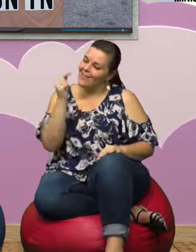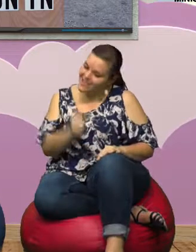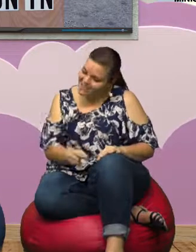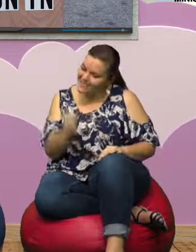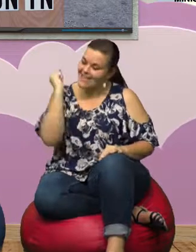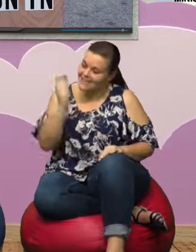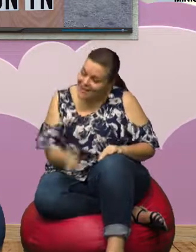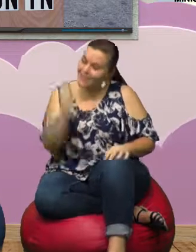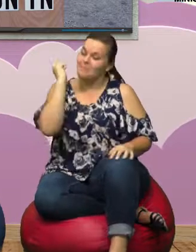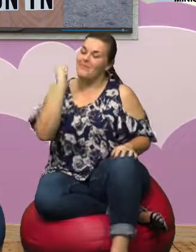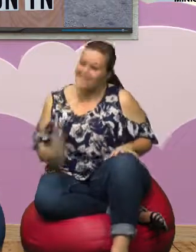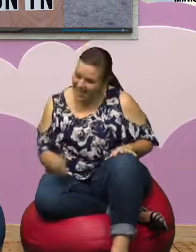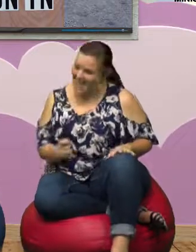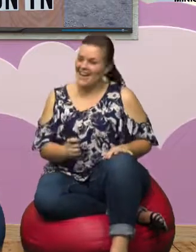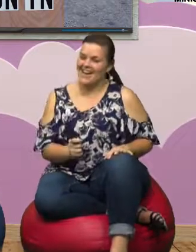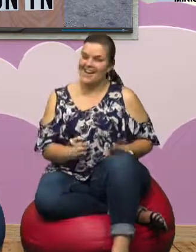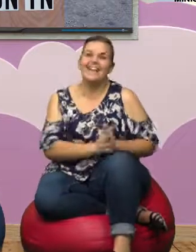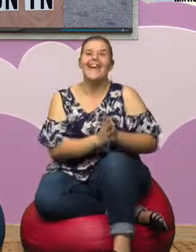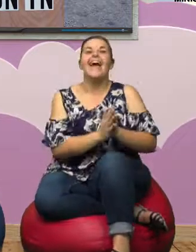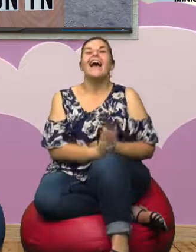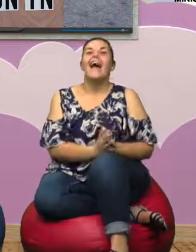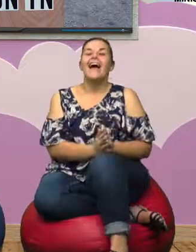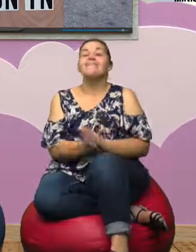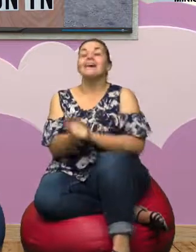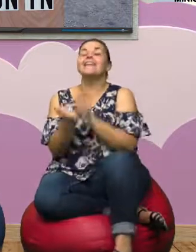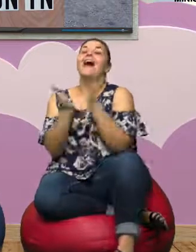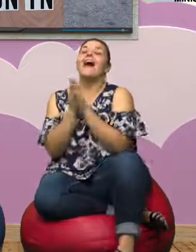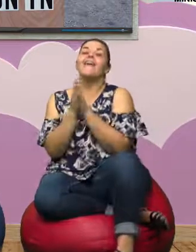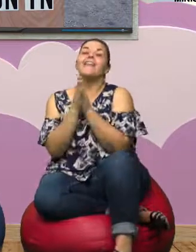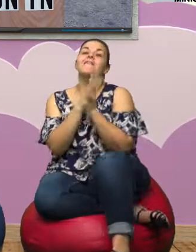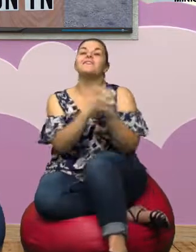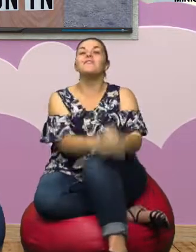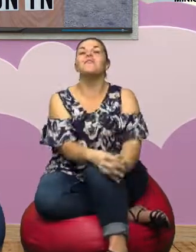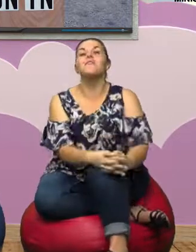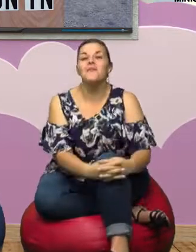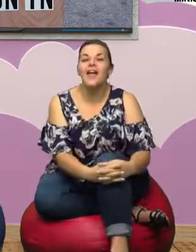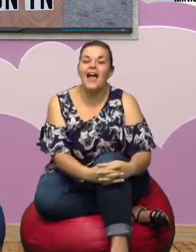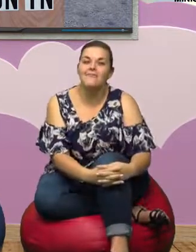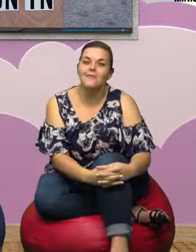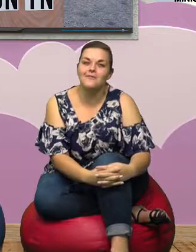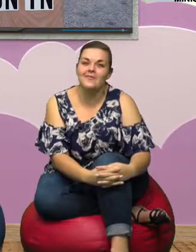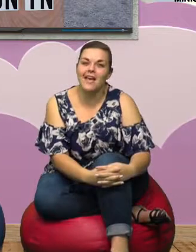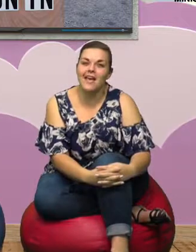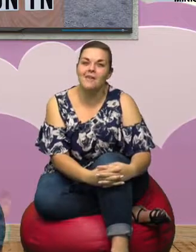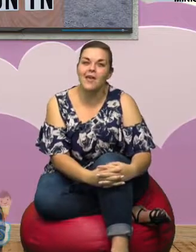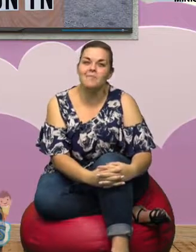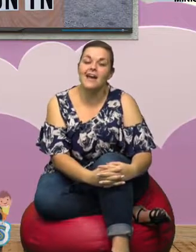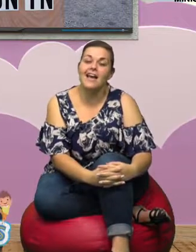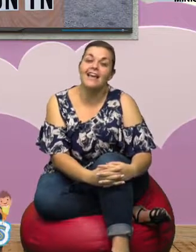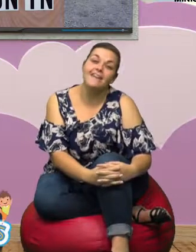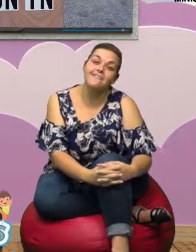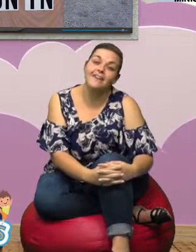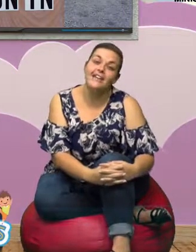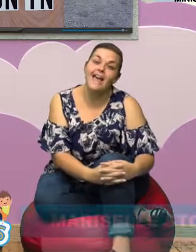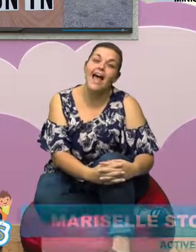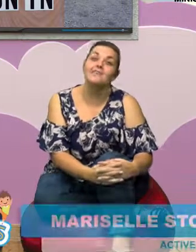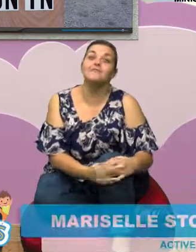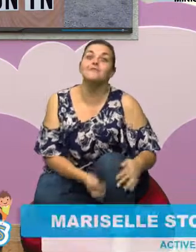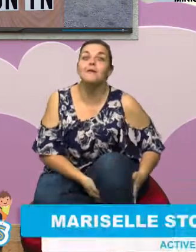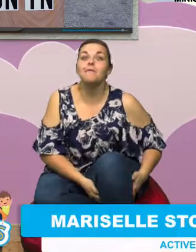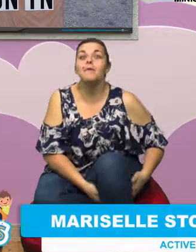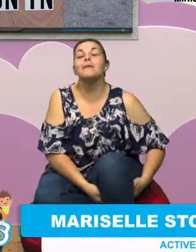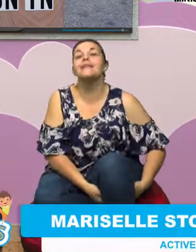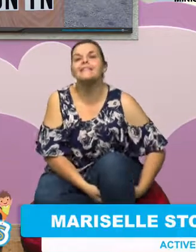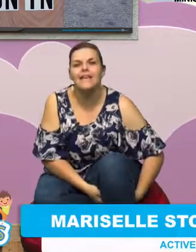the things that need to be done. Yes. But now that was all that we had for today. We hope you guys had fun. And